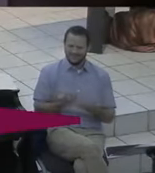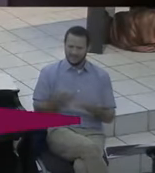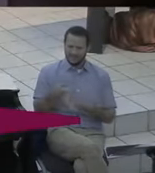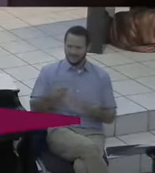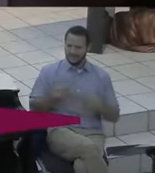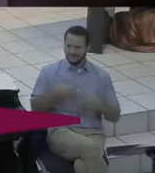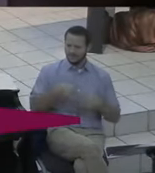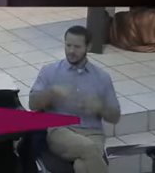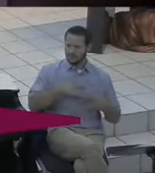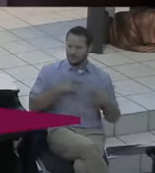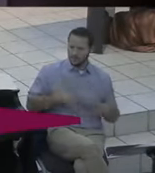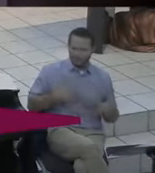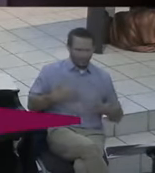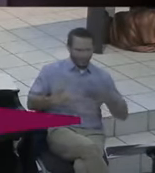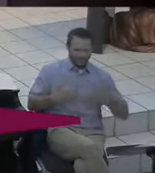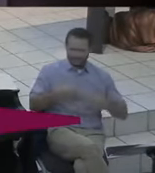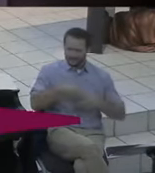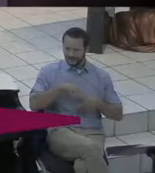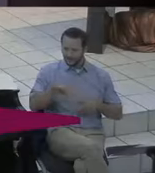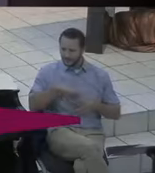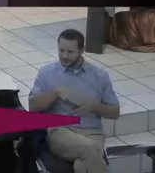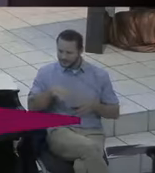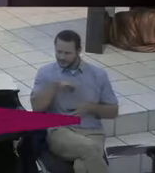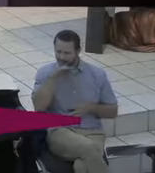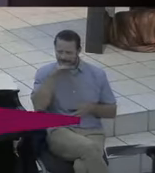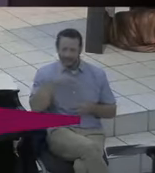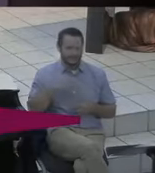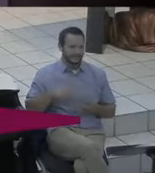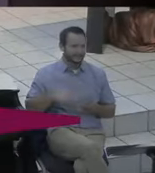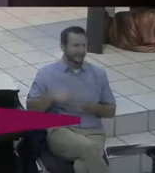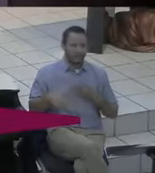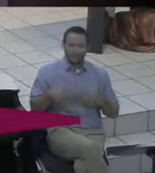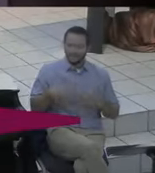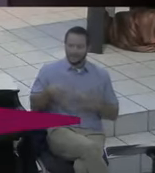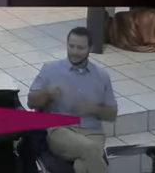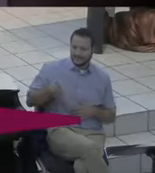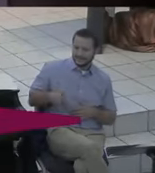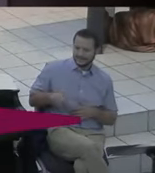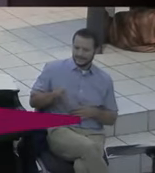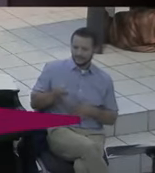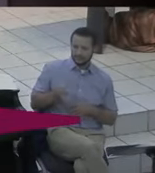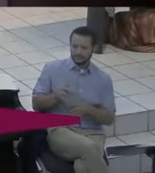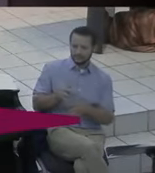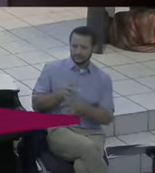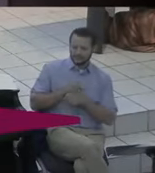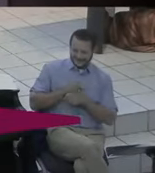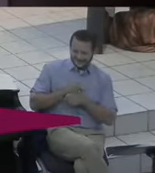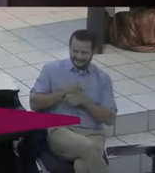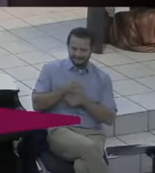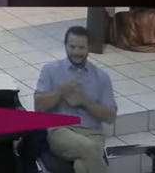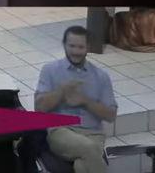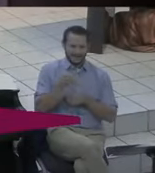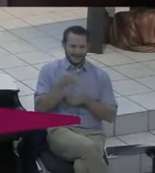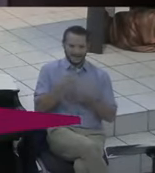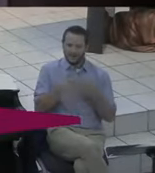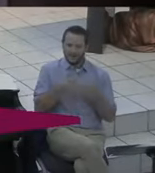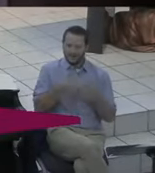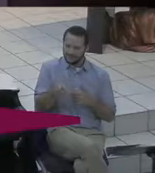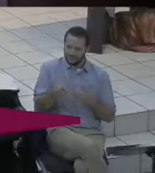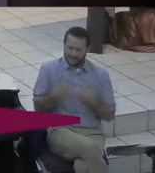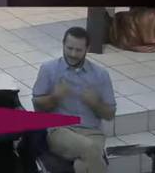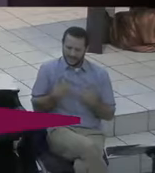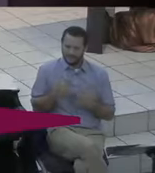heart, whatever you have in your spirit, whatever you need to receive, and whatever you have to